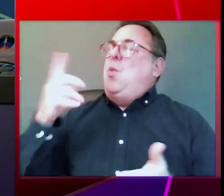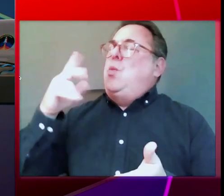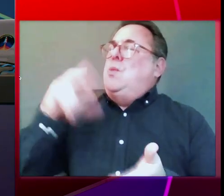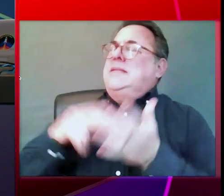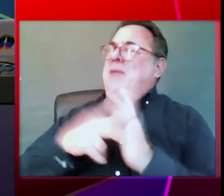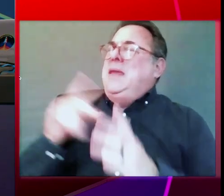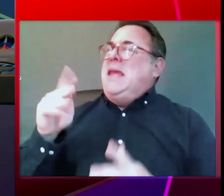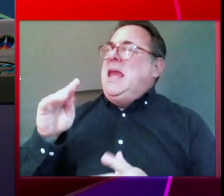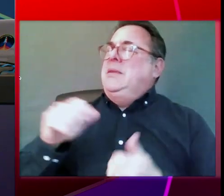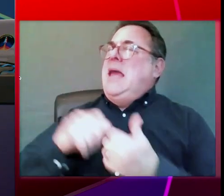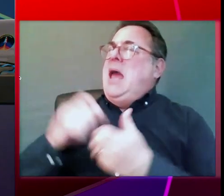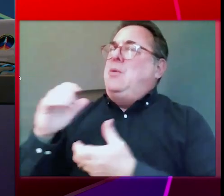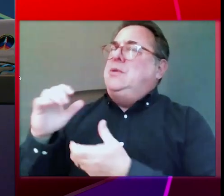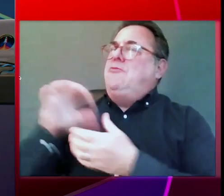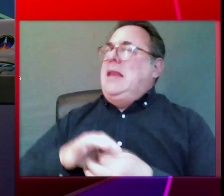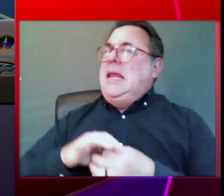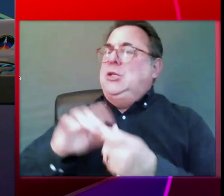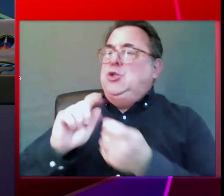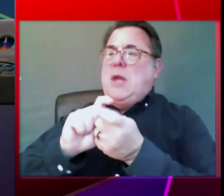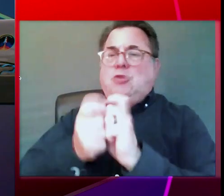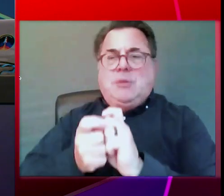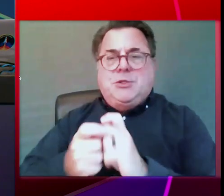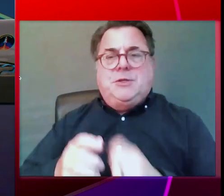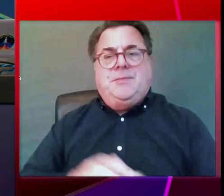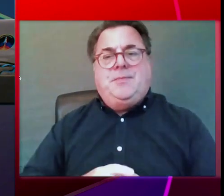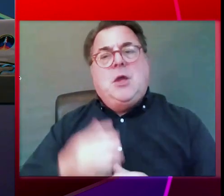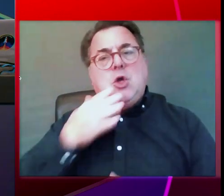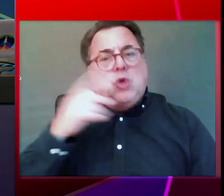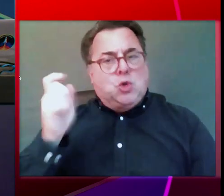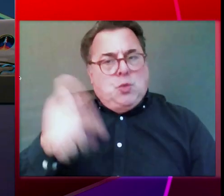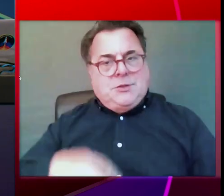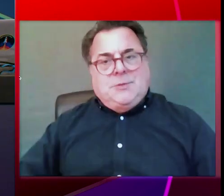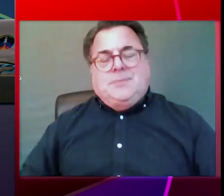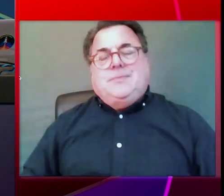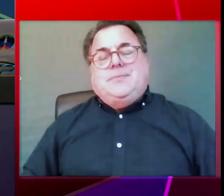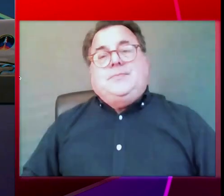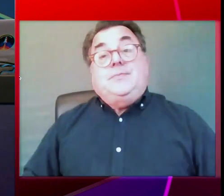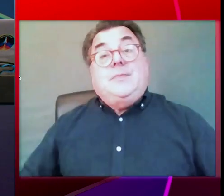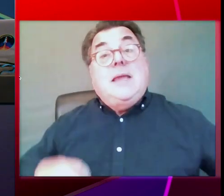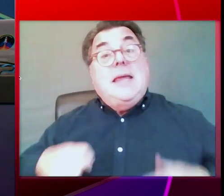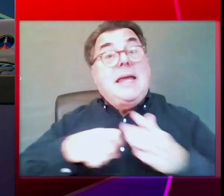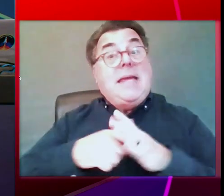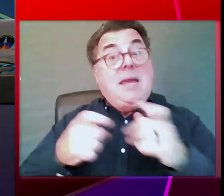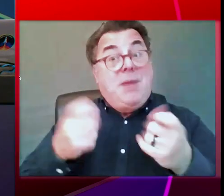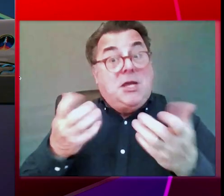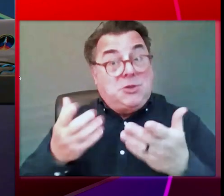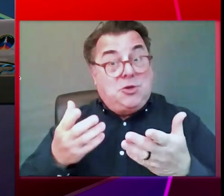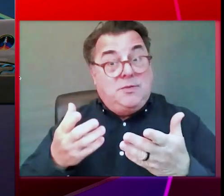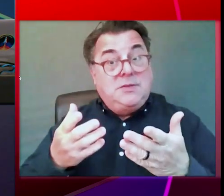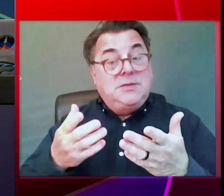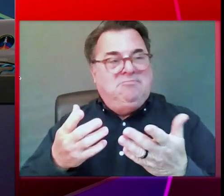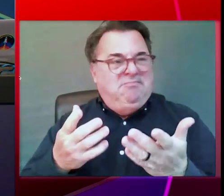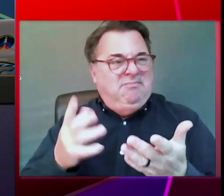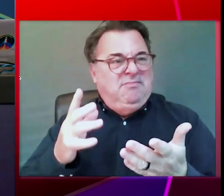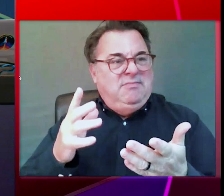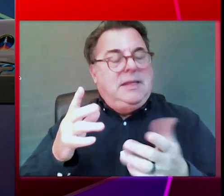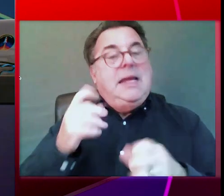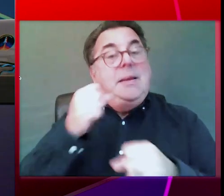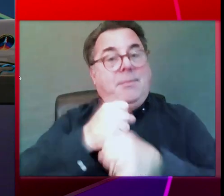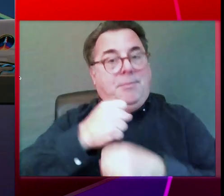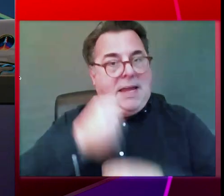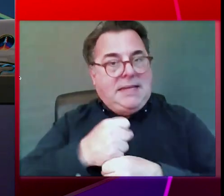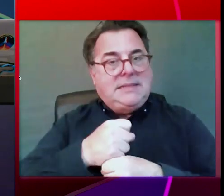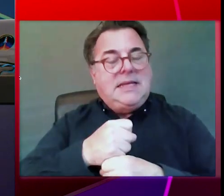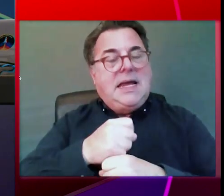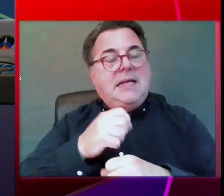how does it relate to encryption? Sure. Great question. So the key management service does what it says it's going to do. It creates and secures